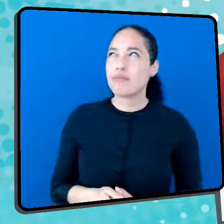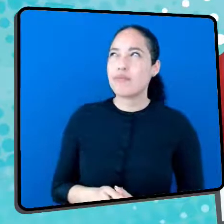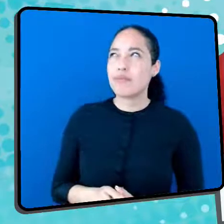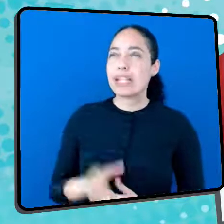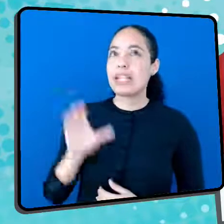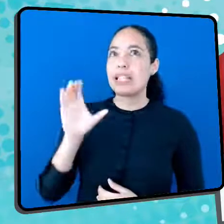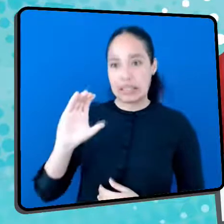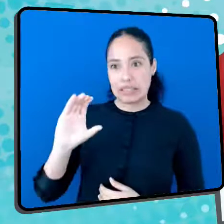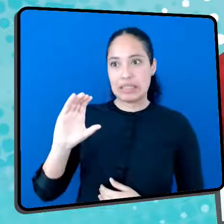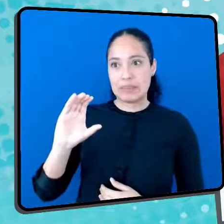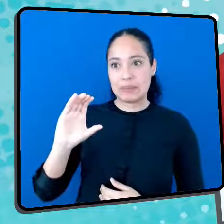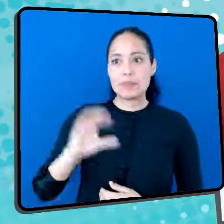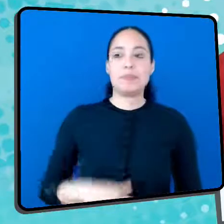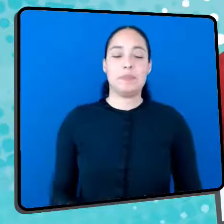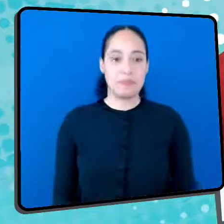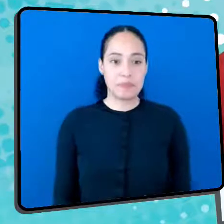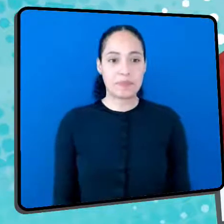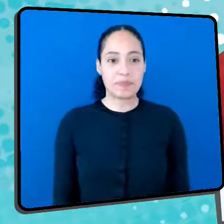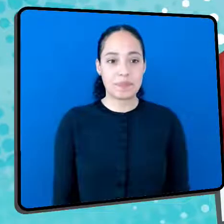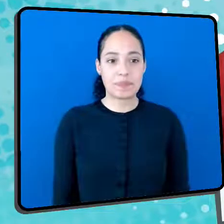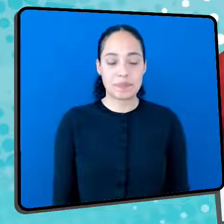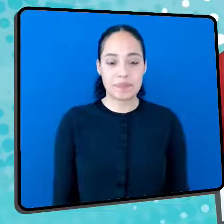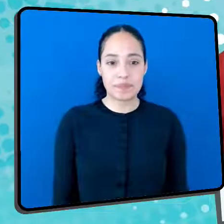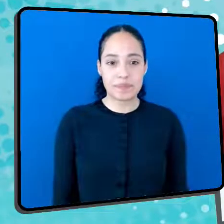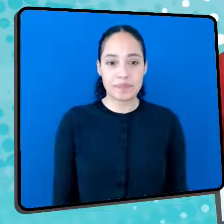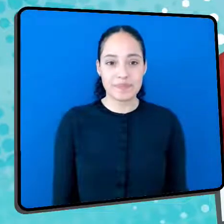Oh, good one. Yes.